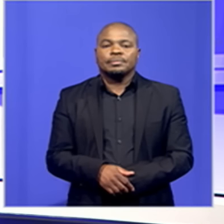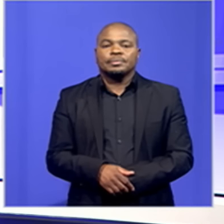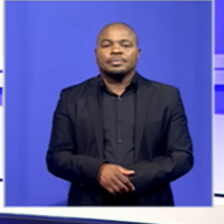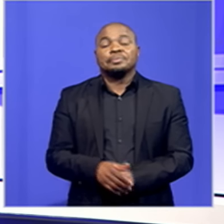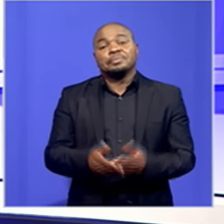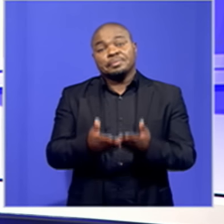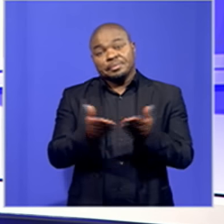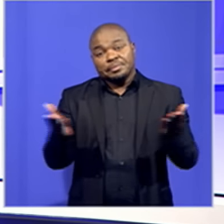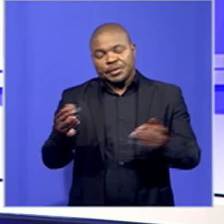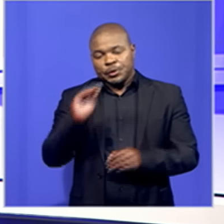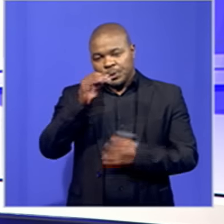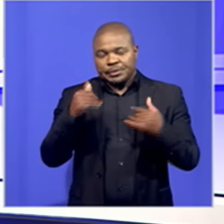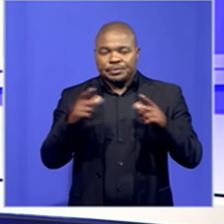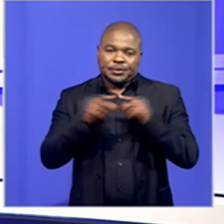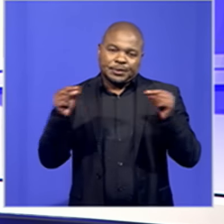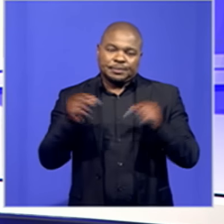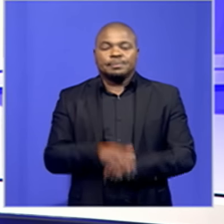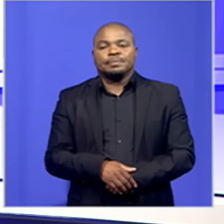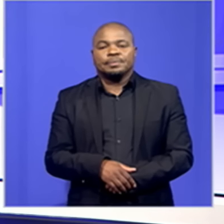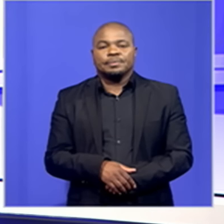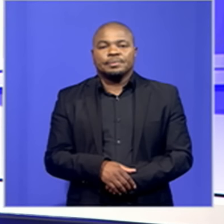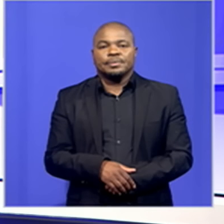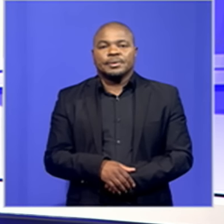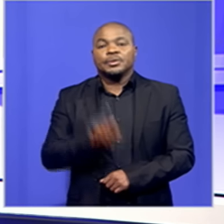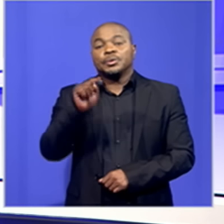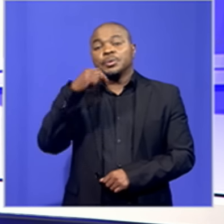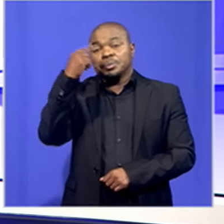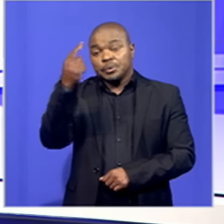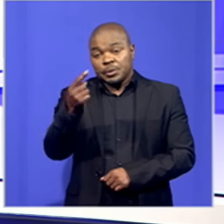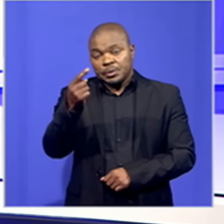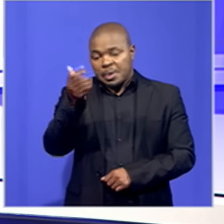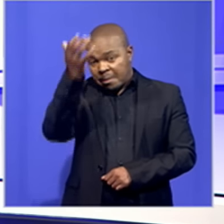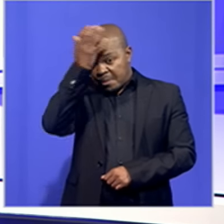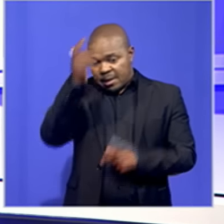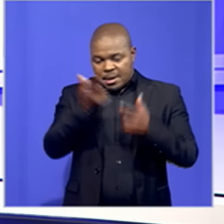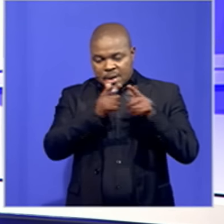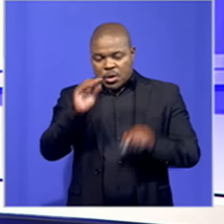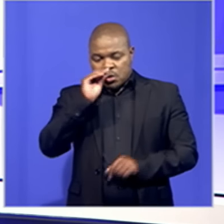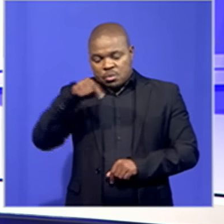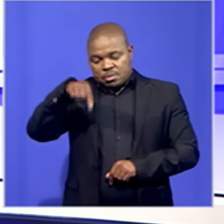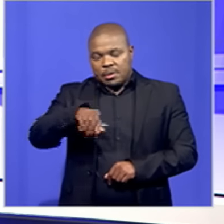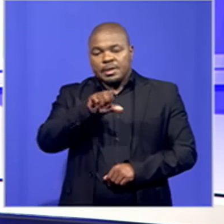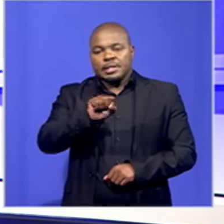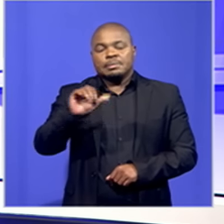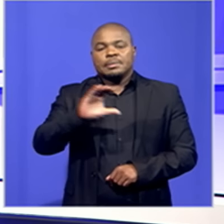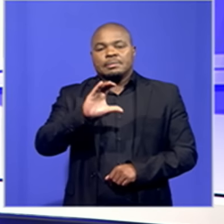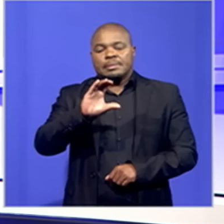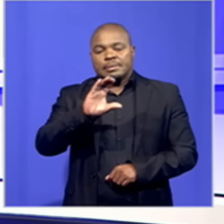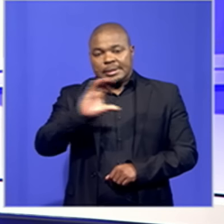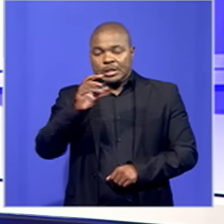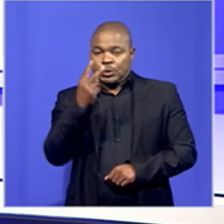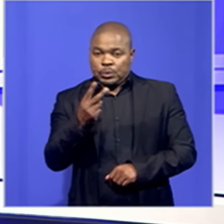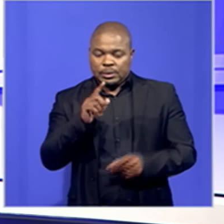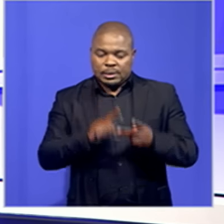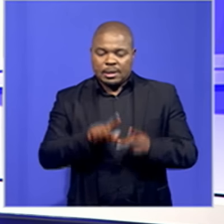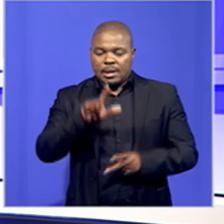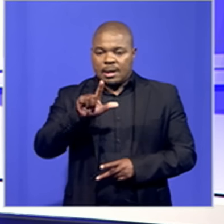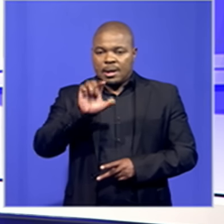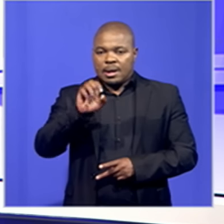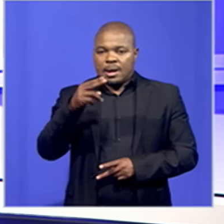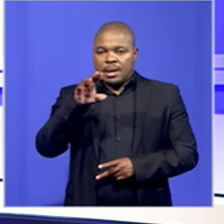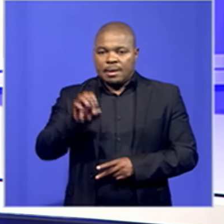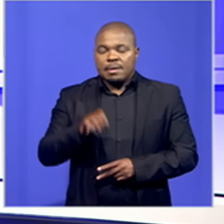Motho weso dindile kalo tsa maitsibweng ano khaso e latelang ya sepedi ka moso mo SABC2 le SABC le hae